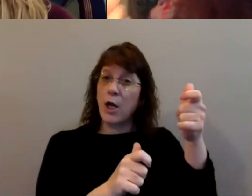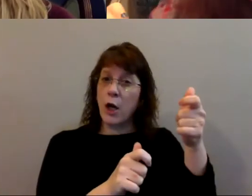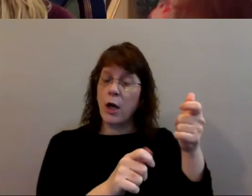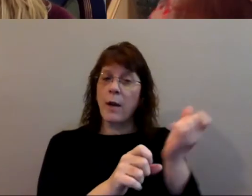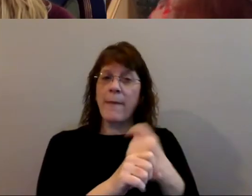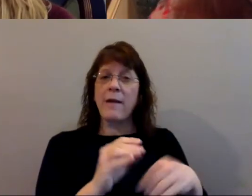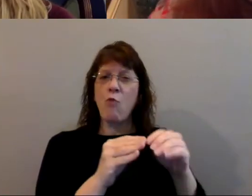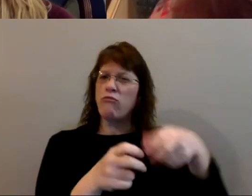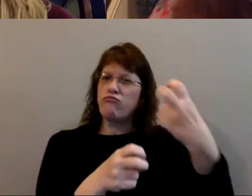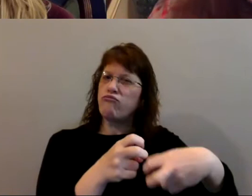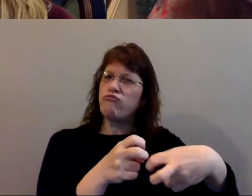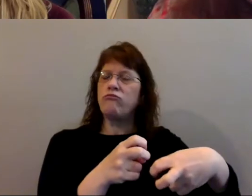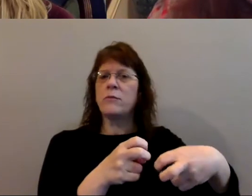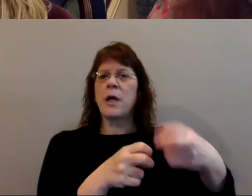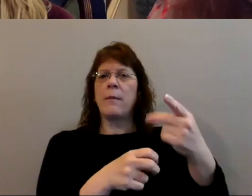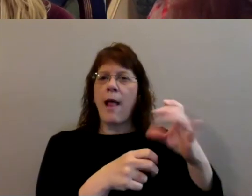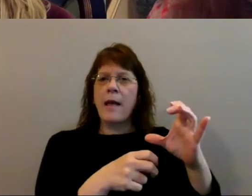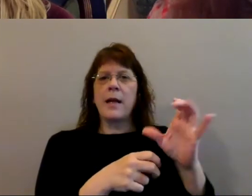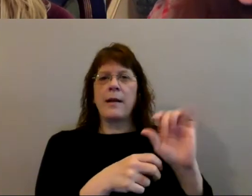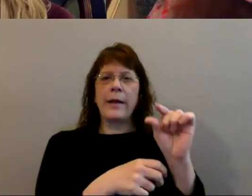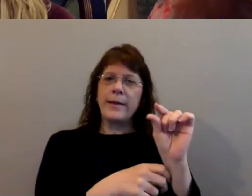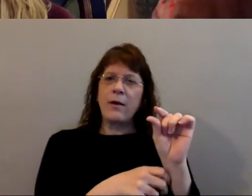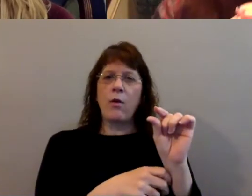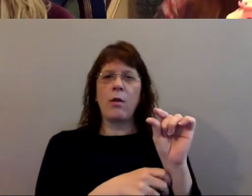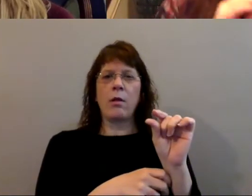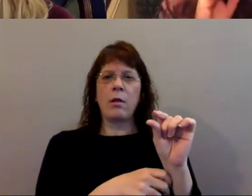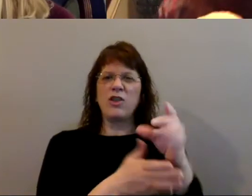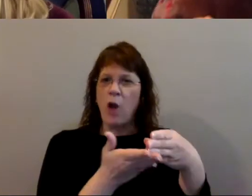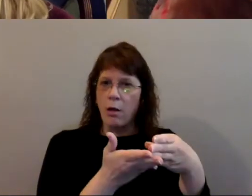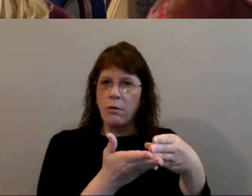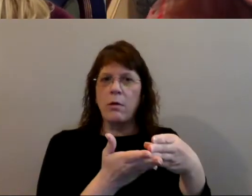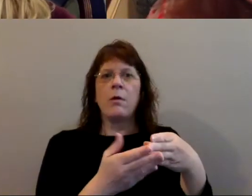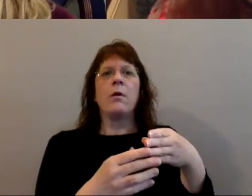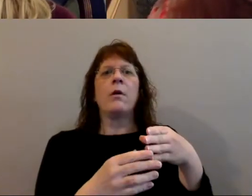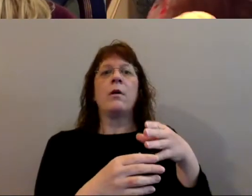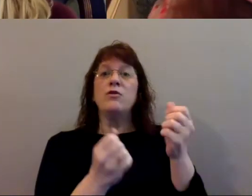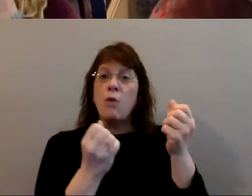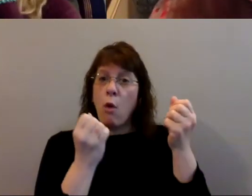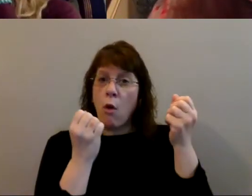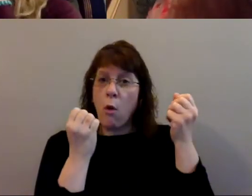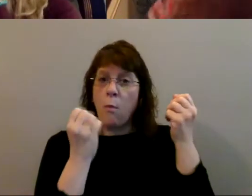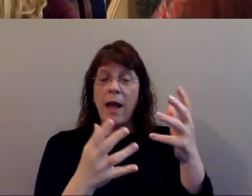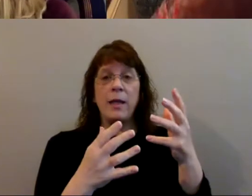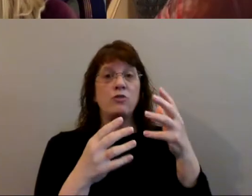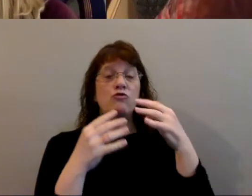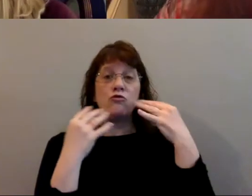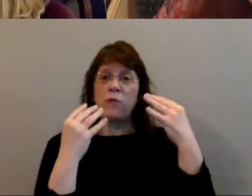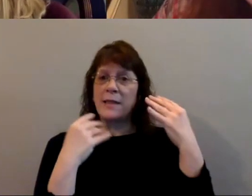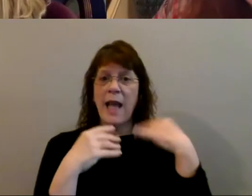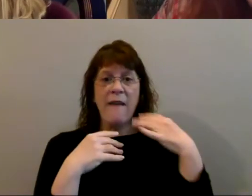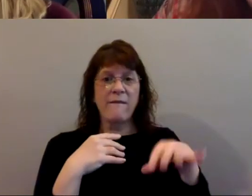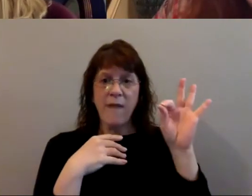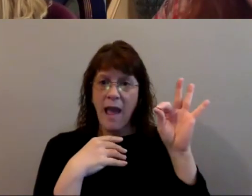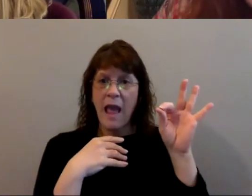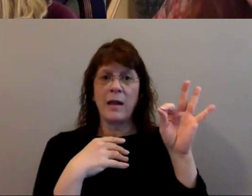much tougher plastic, like these little chunks. And there are so many of them. It's wild. And I just do you have any